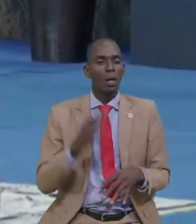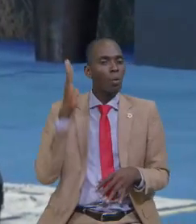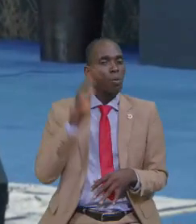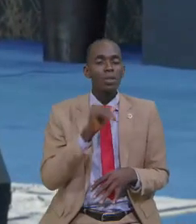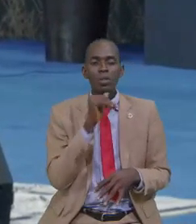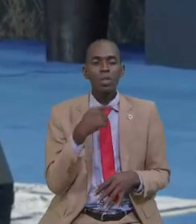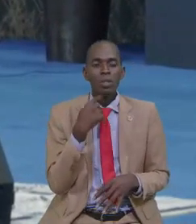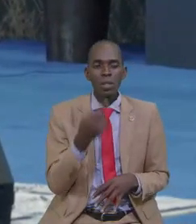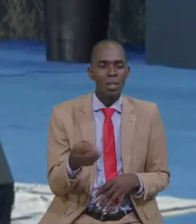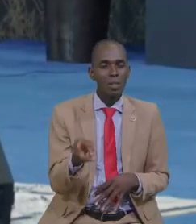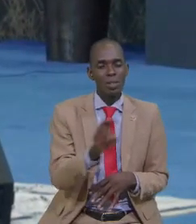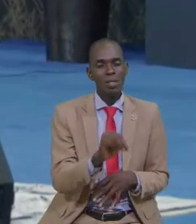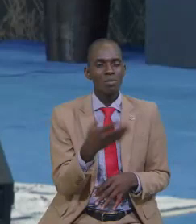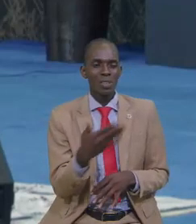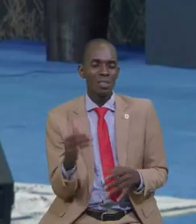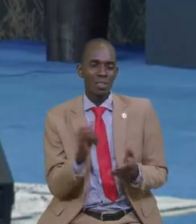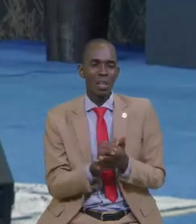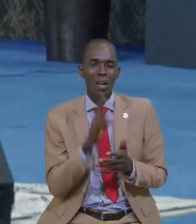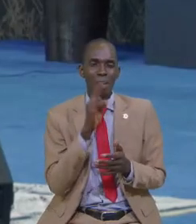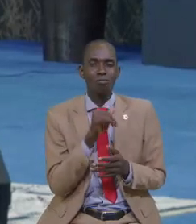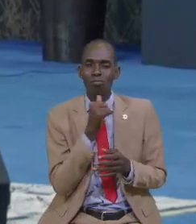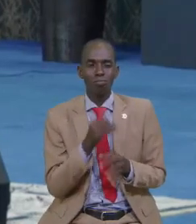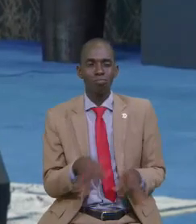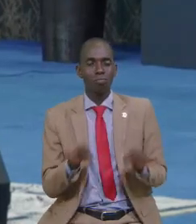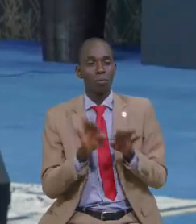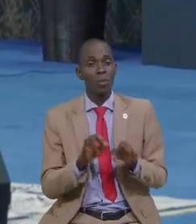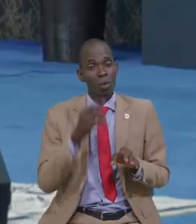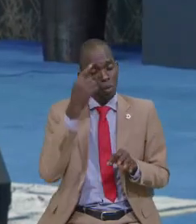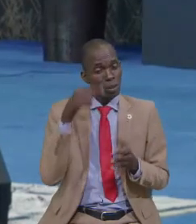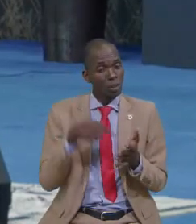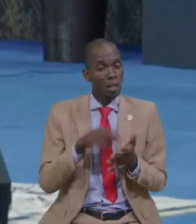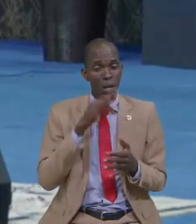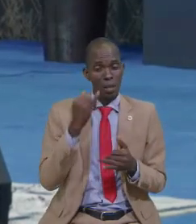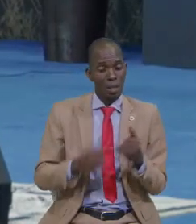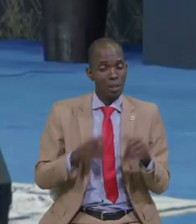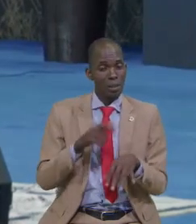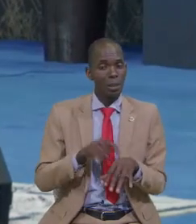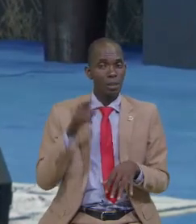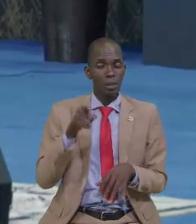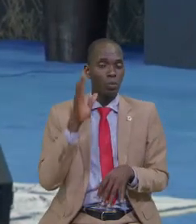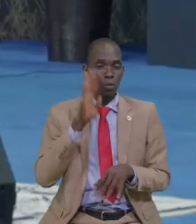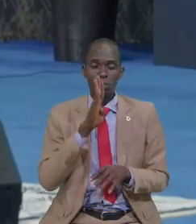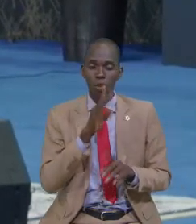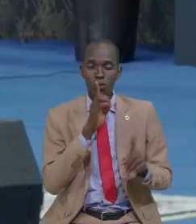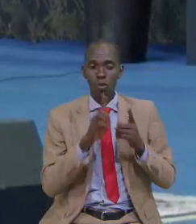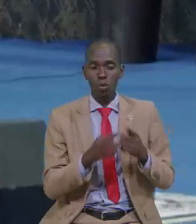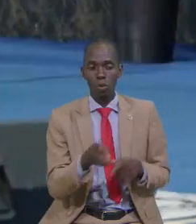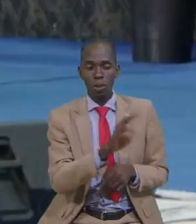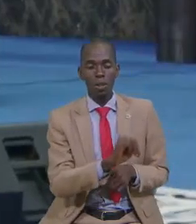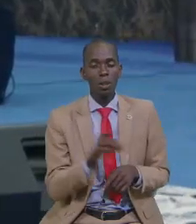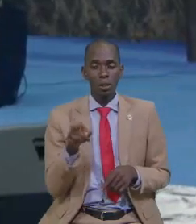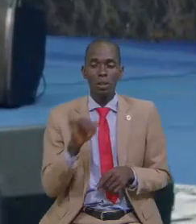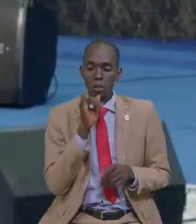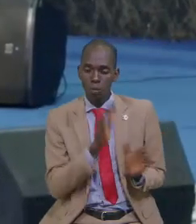superficial, things that are not important. This is the last time he's talking to them, and he's going away, and they will not see